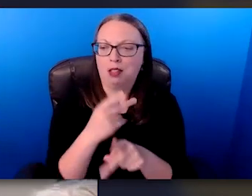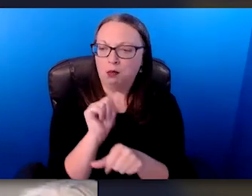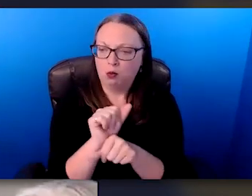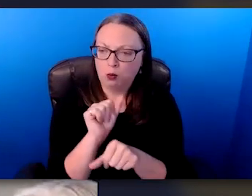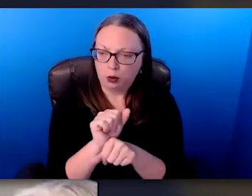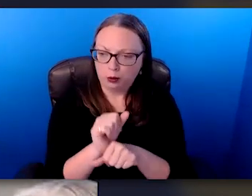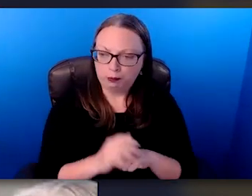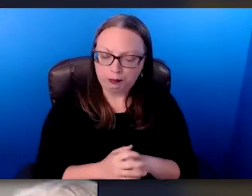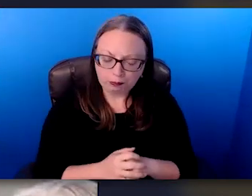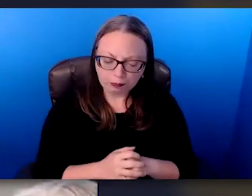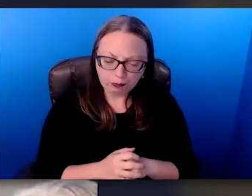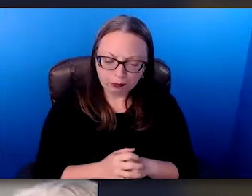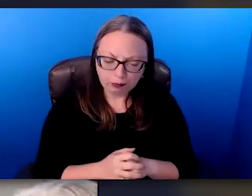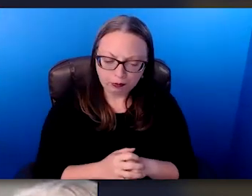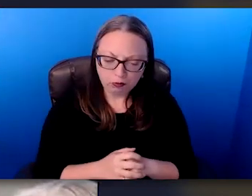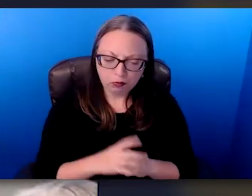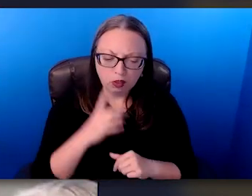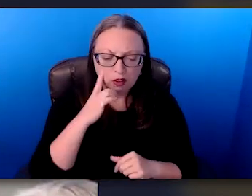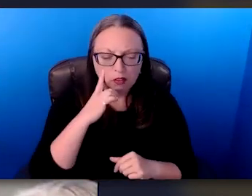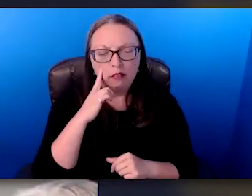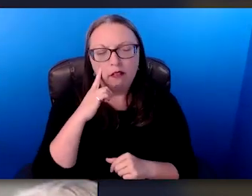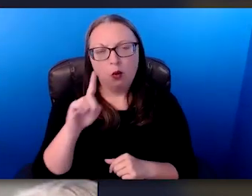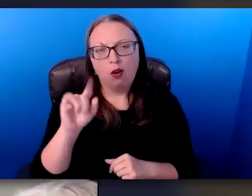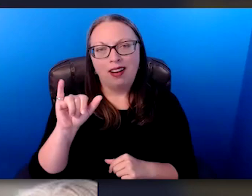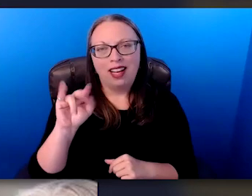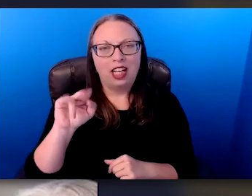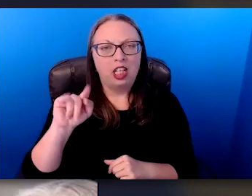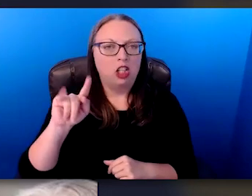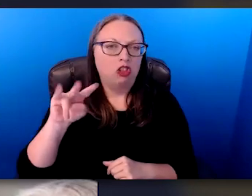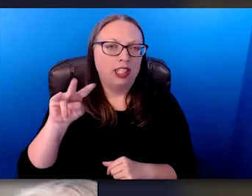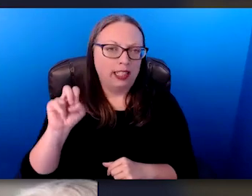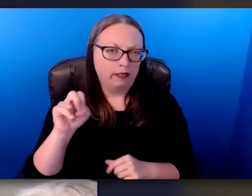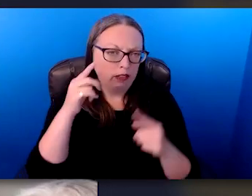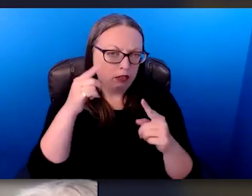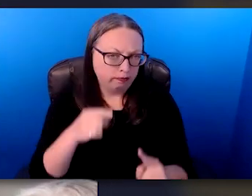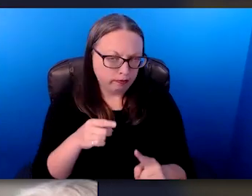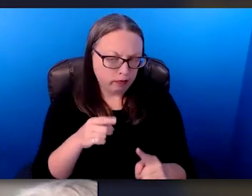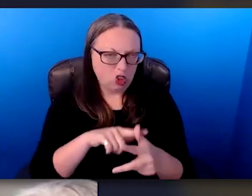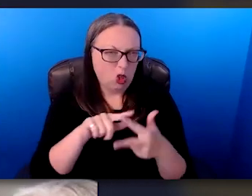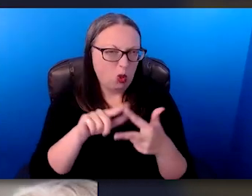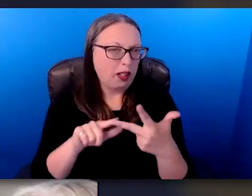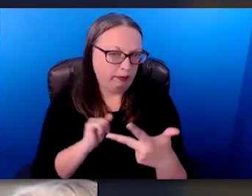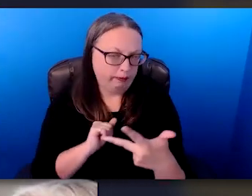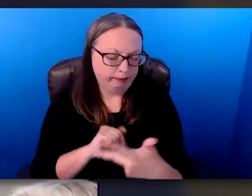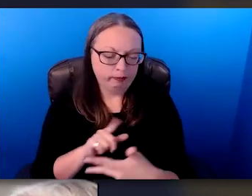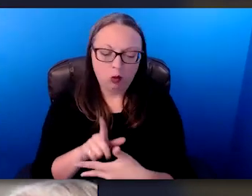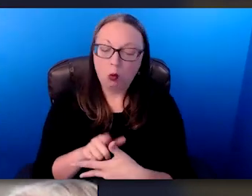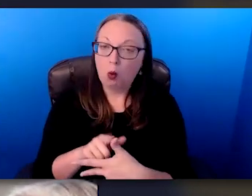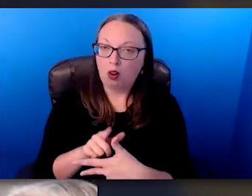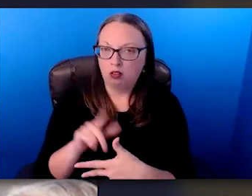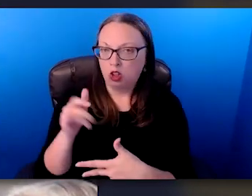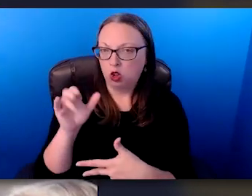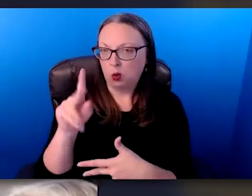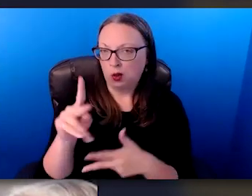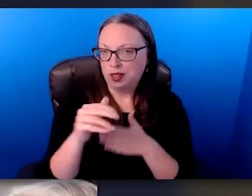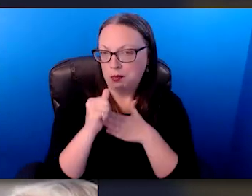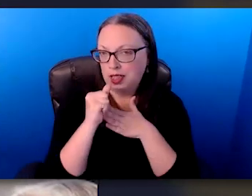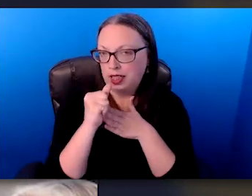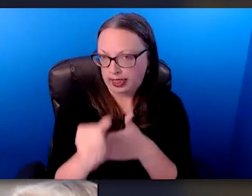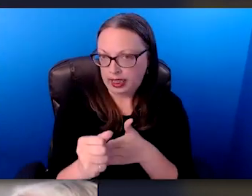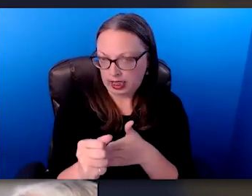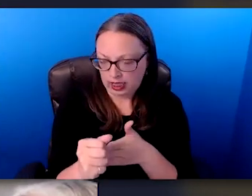of initiatives, I think there are three kind of key ones. So one area that York has actually been leading in, I think, is the development of our own Gen AI